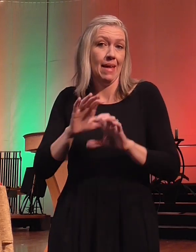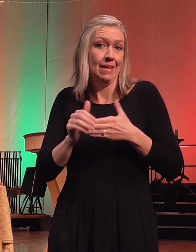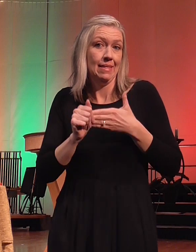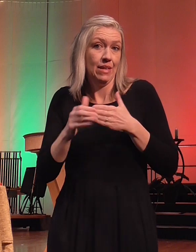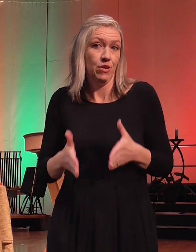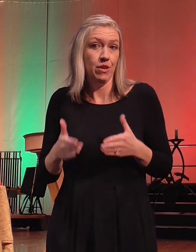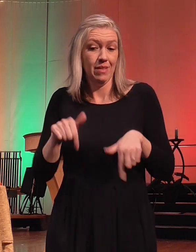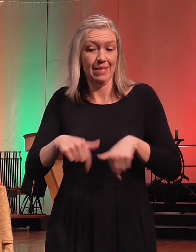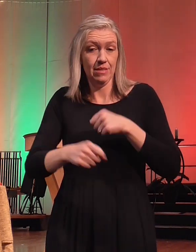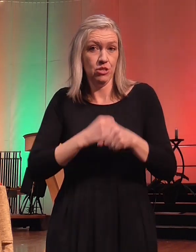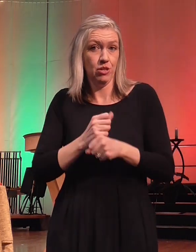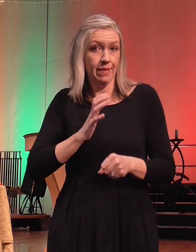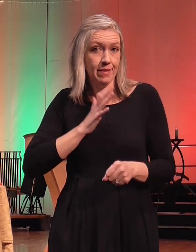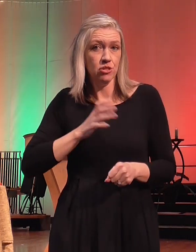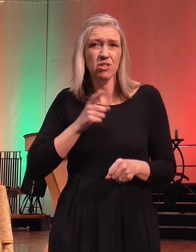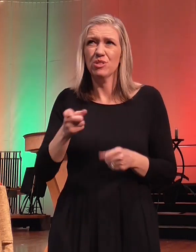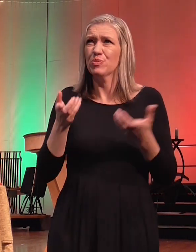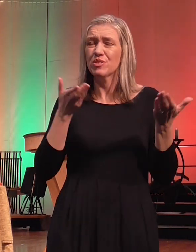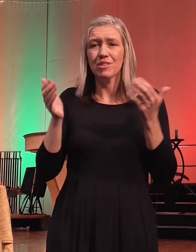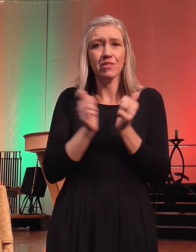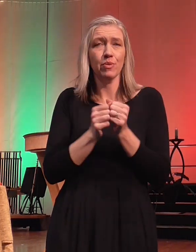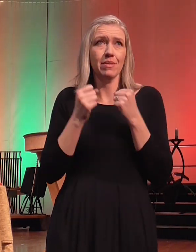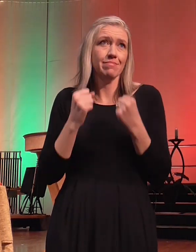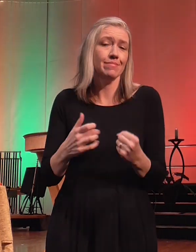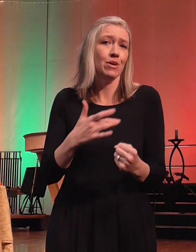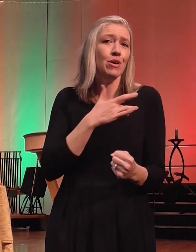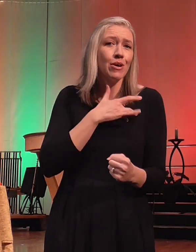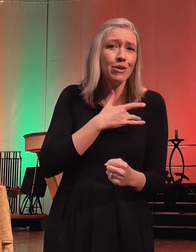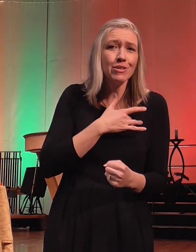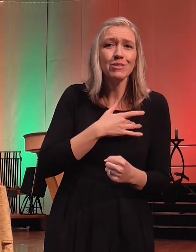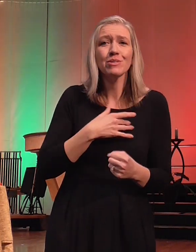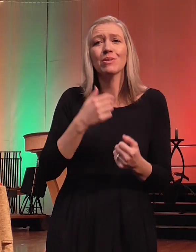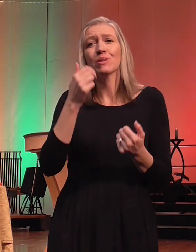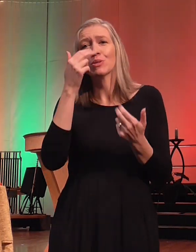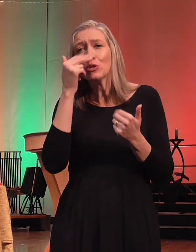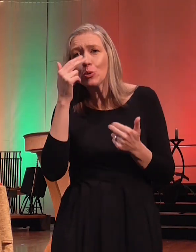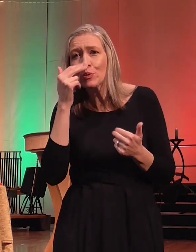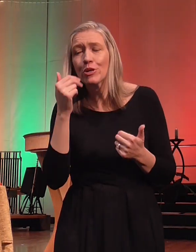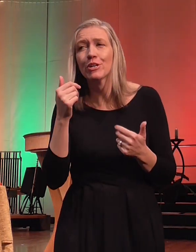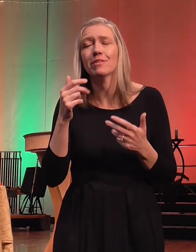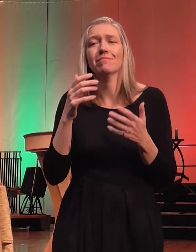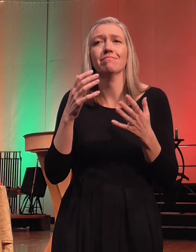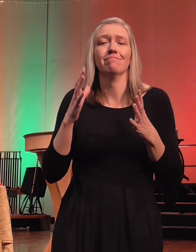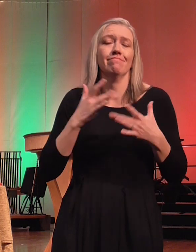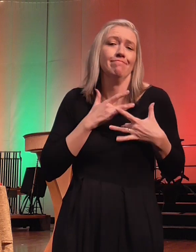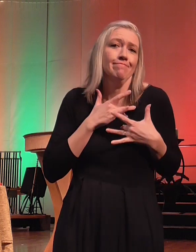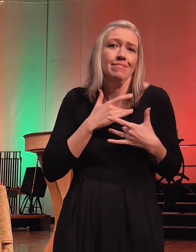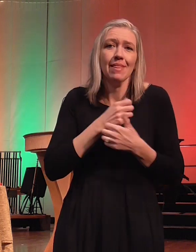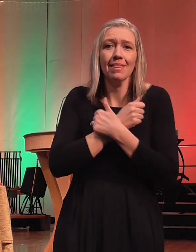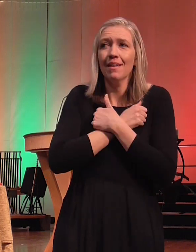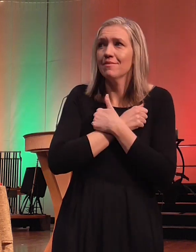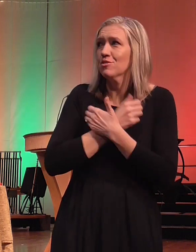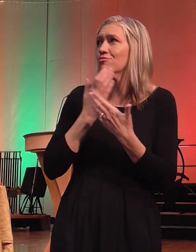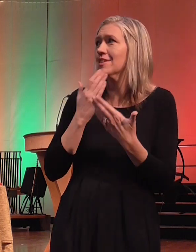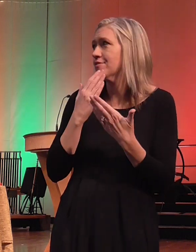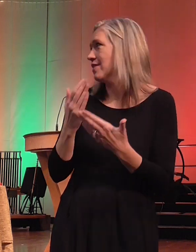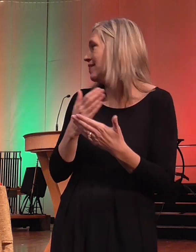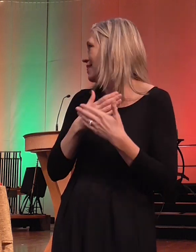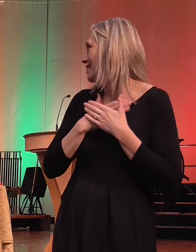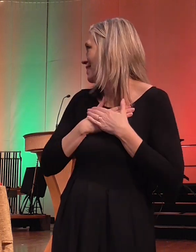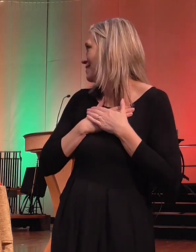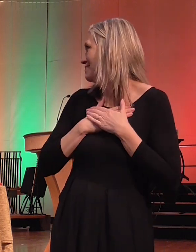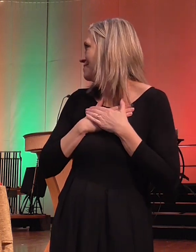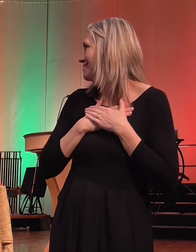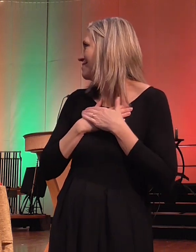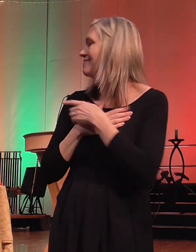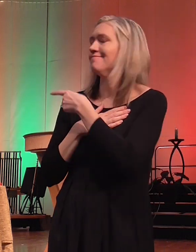this year. And you just serve with such heart, reverence, and humor backstage, but you bring such love here, and we are so incredibly grateful just to have you. Thank you.